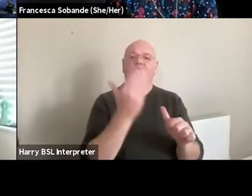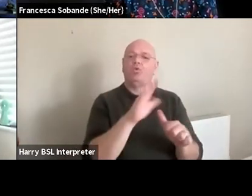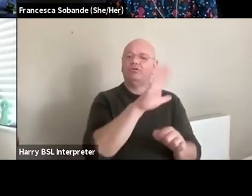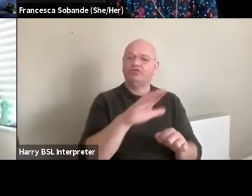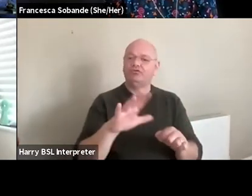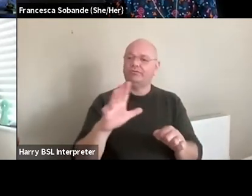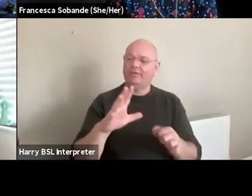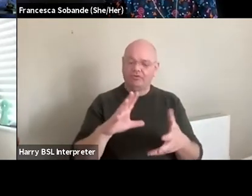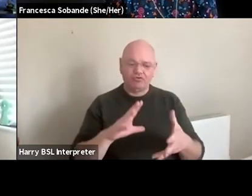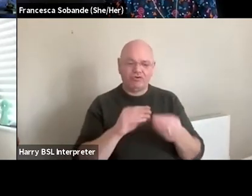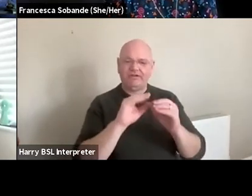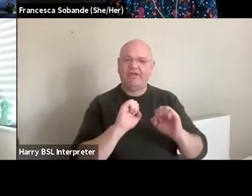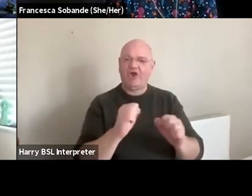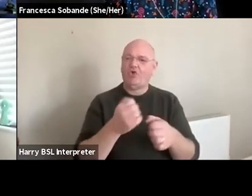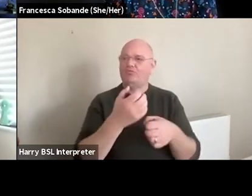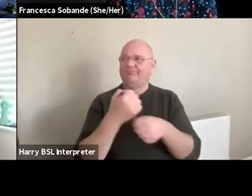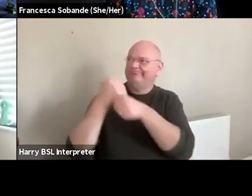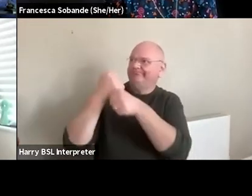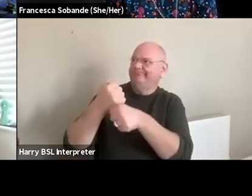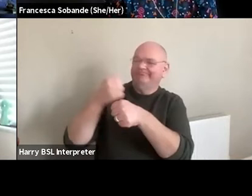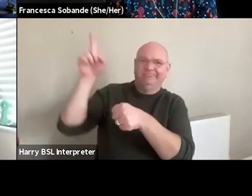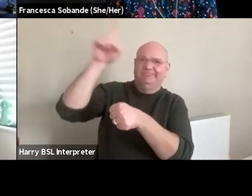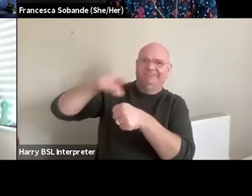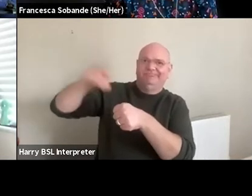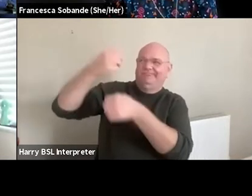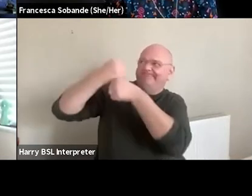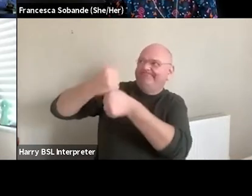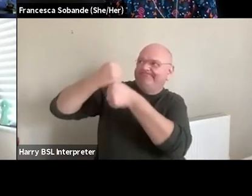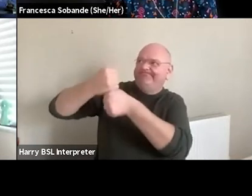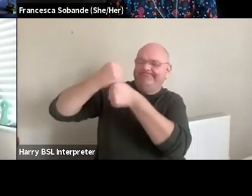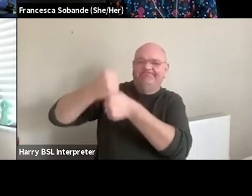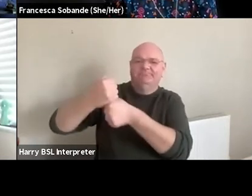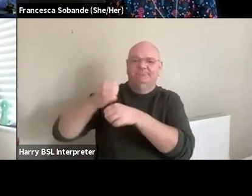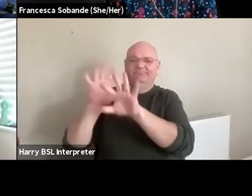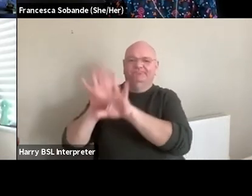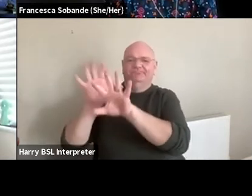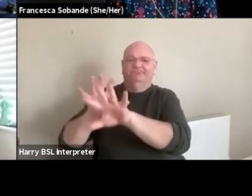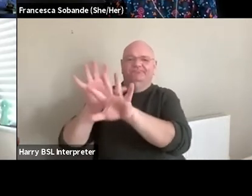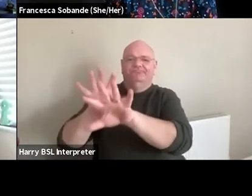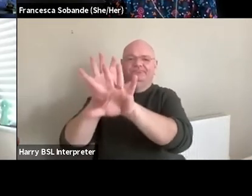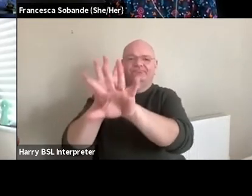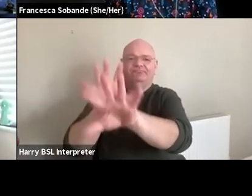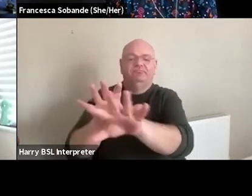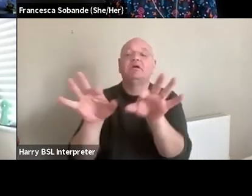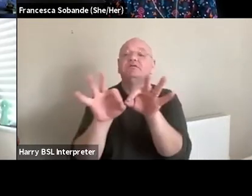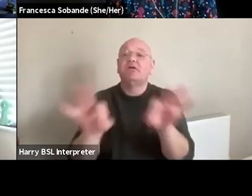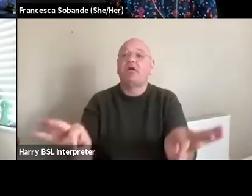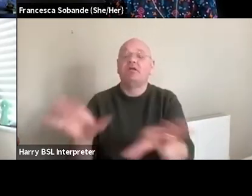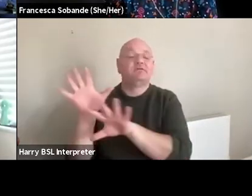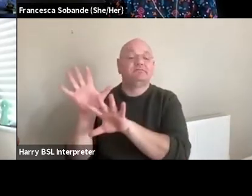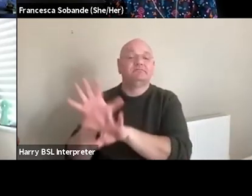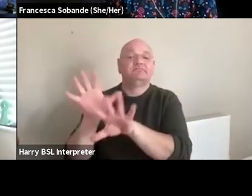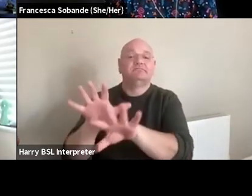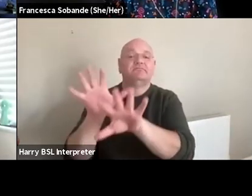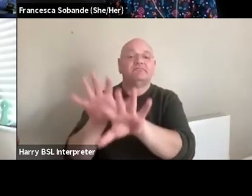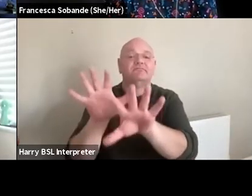signs. They came and walked in through the middle of the room, up to the front in absolute silence,